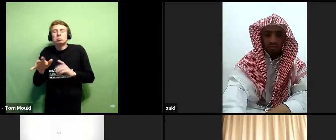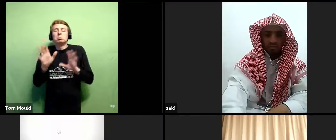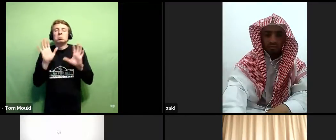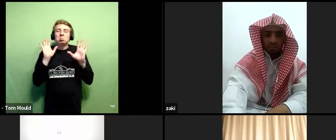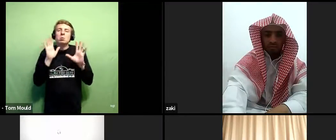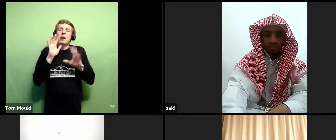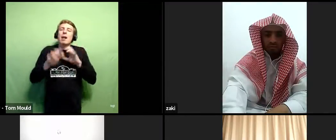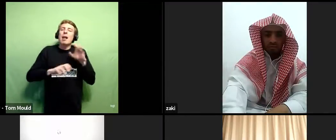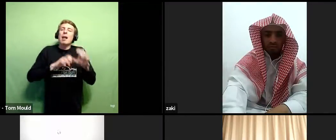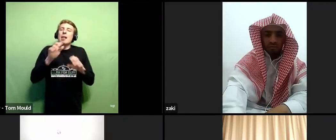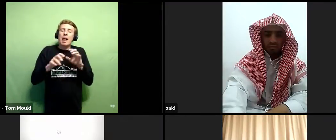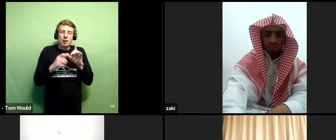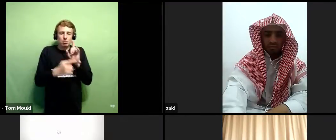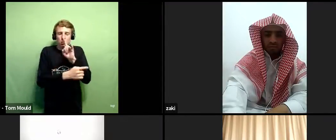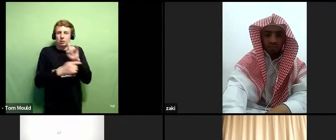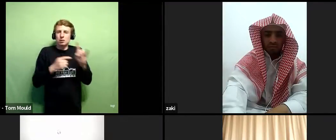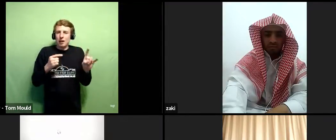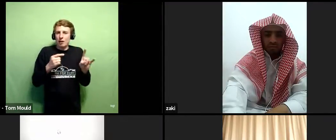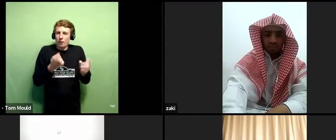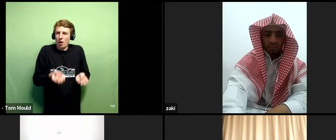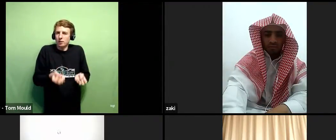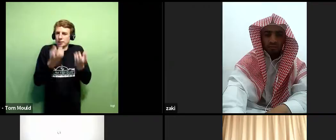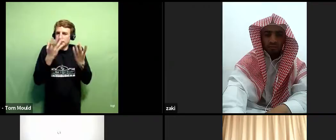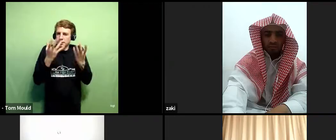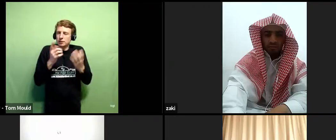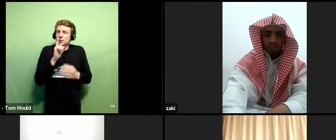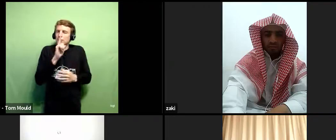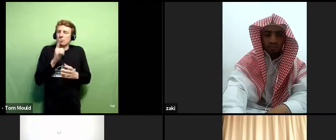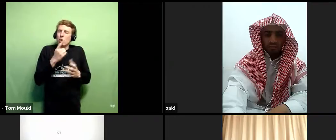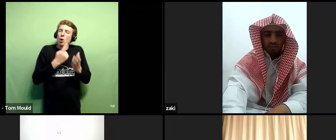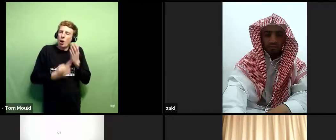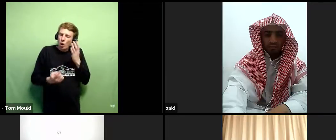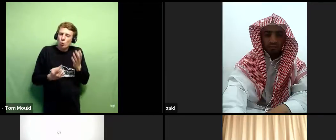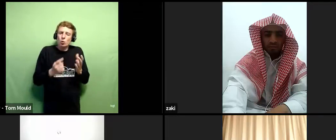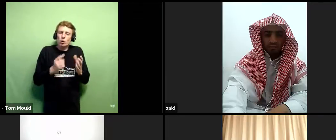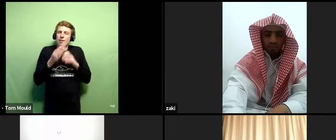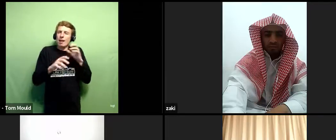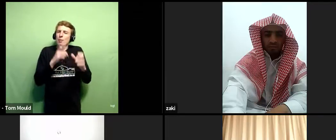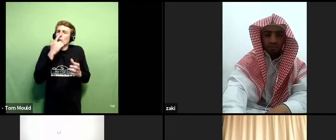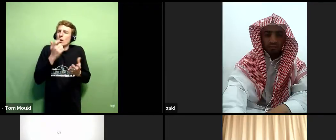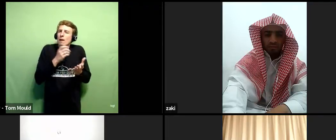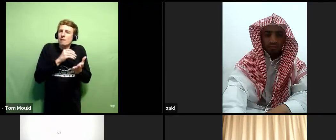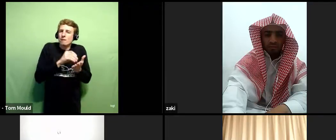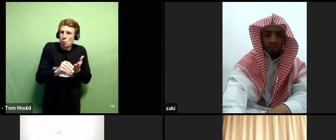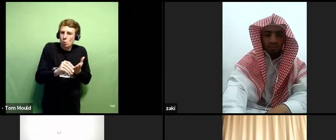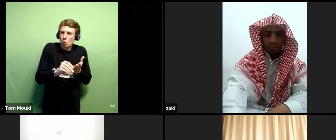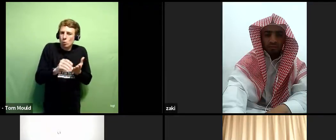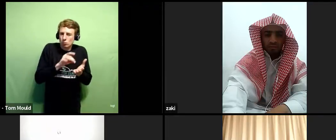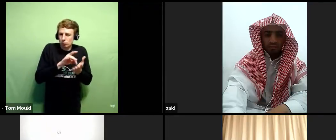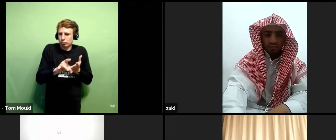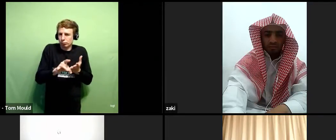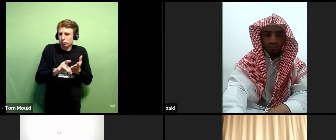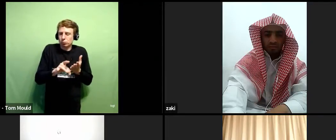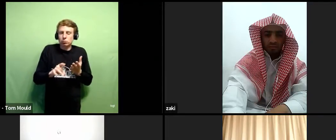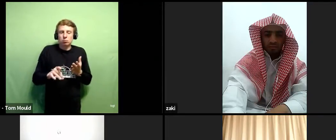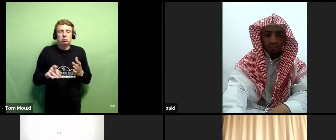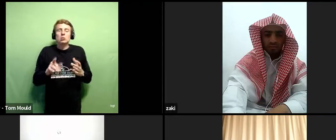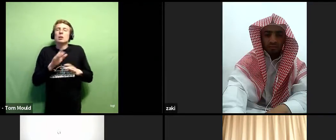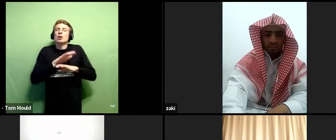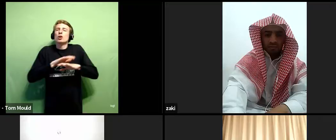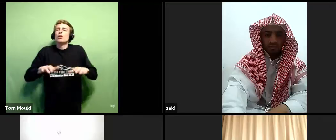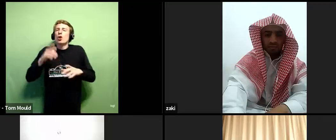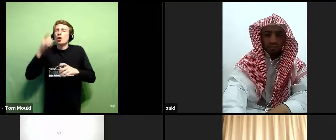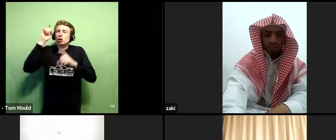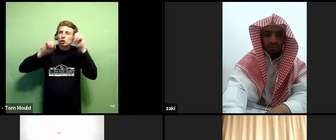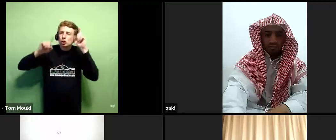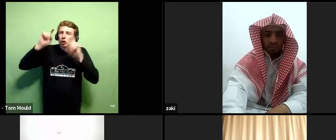as you can afford, and do not shave your heads until the animal reaches the place of sacrifice. And whosoever of you